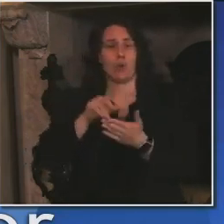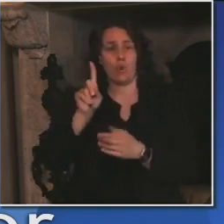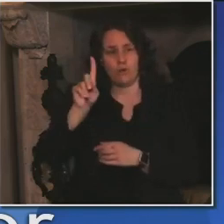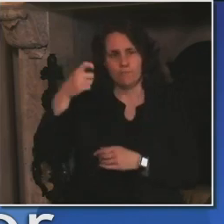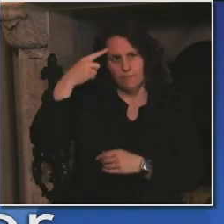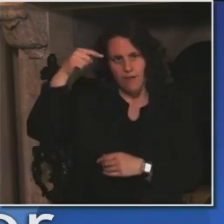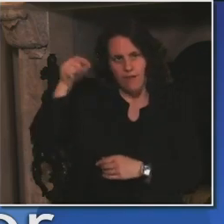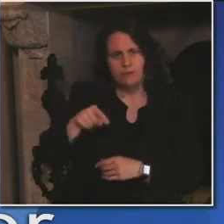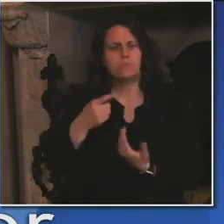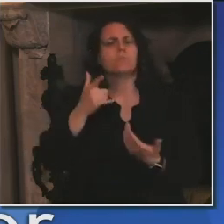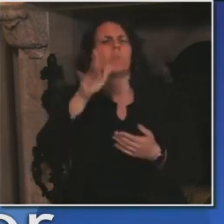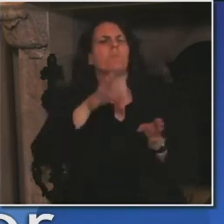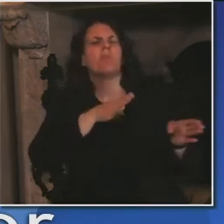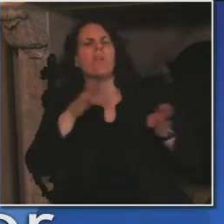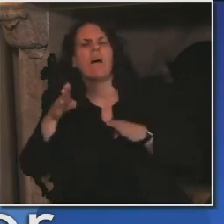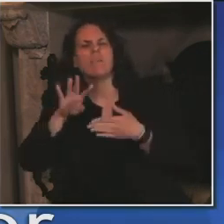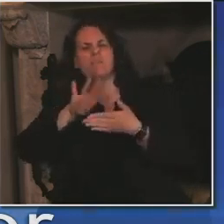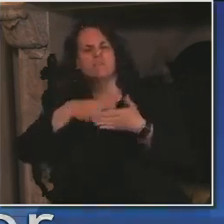access?